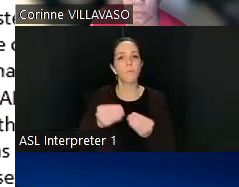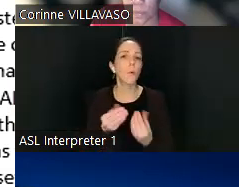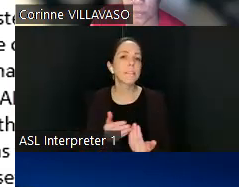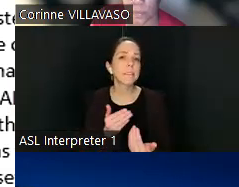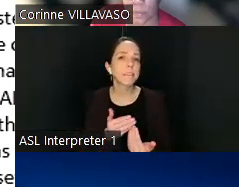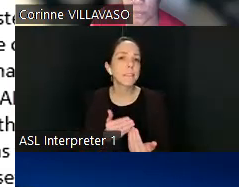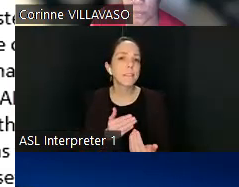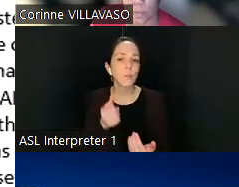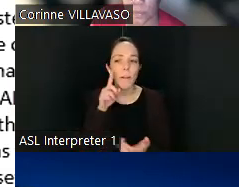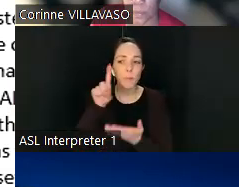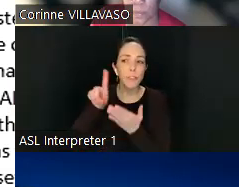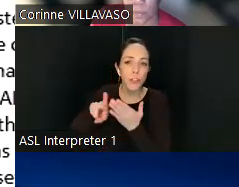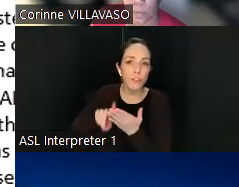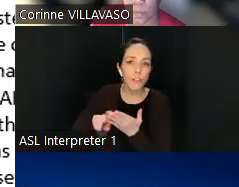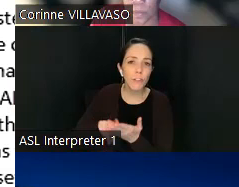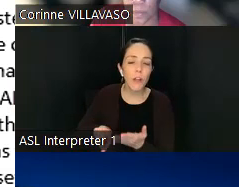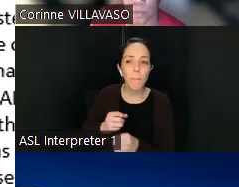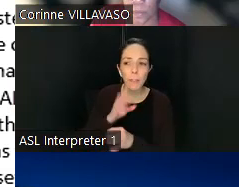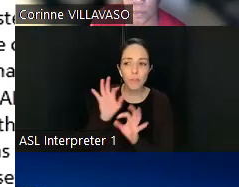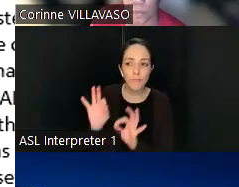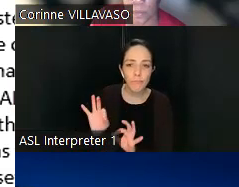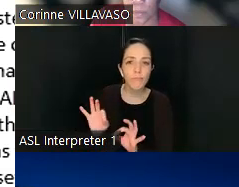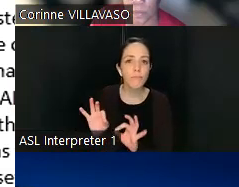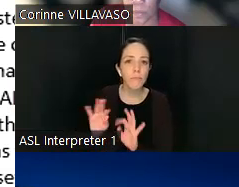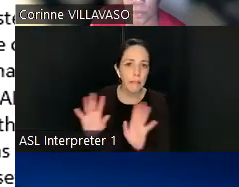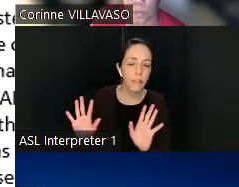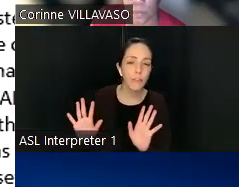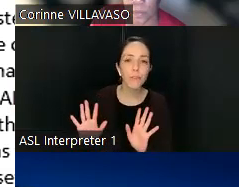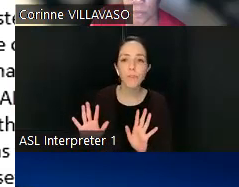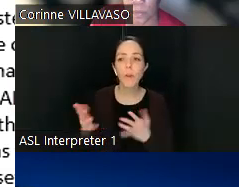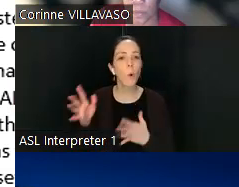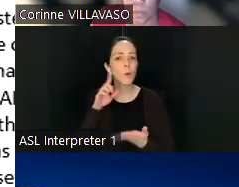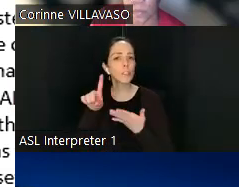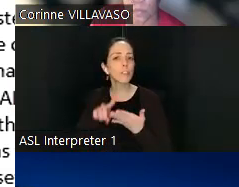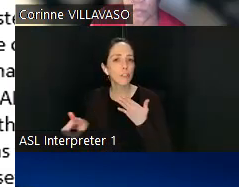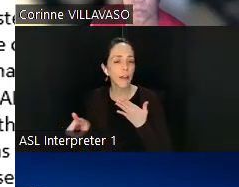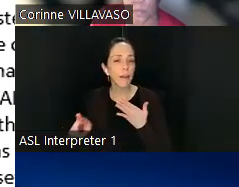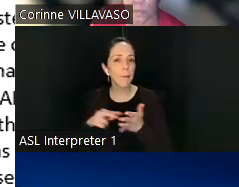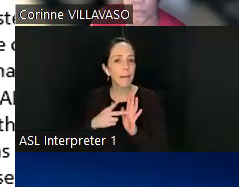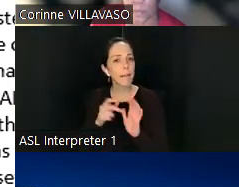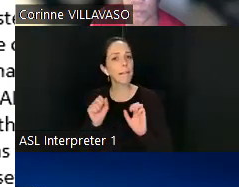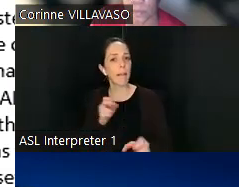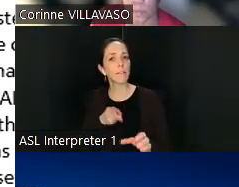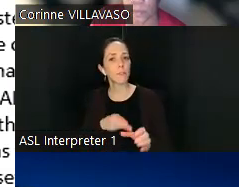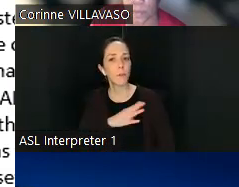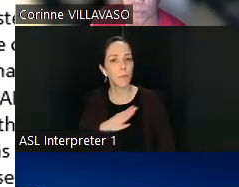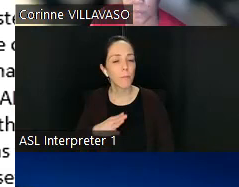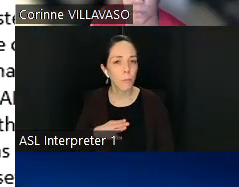vetted again because they've been vetted already. It just kind of makes the process more concise. And